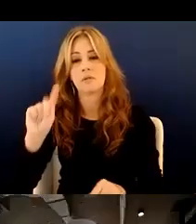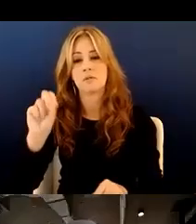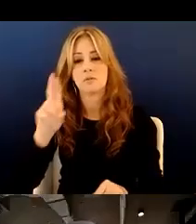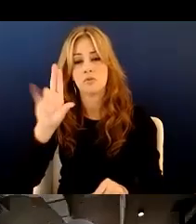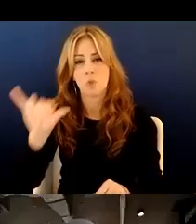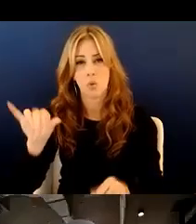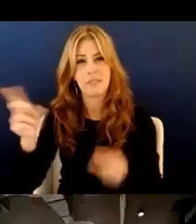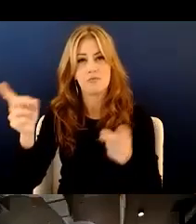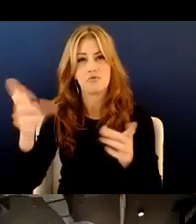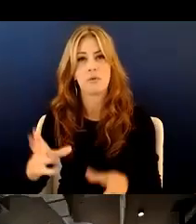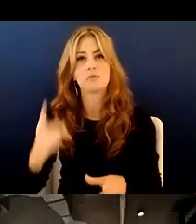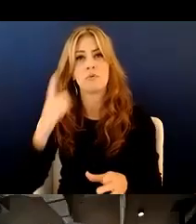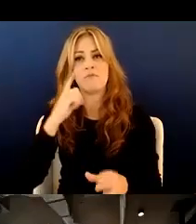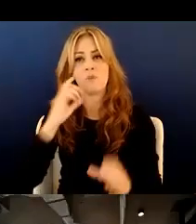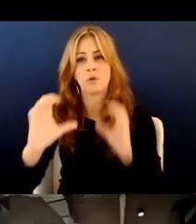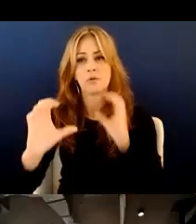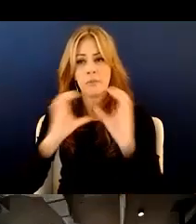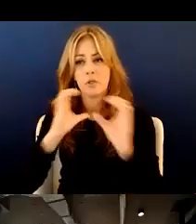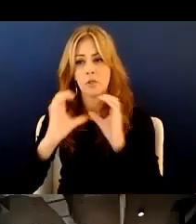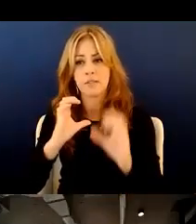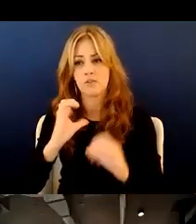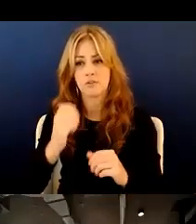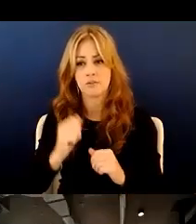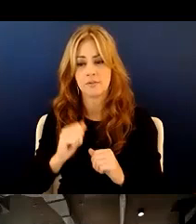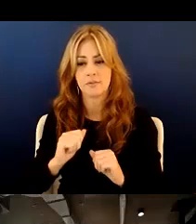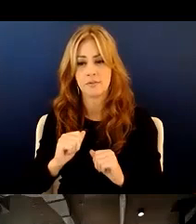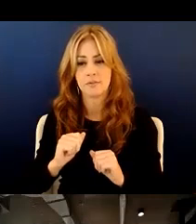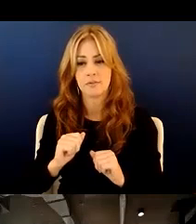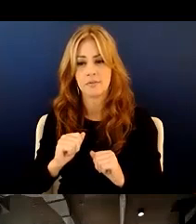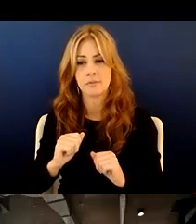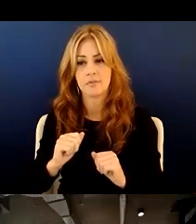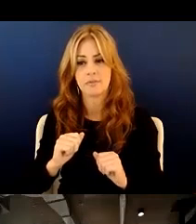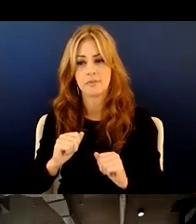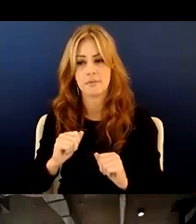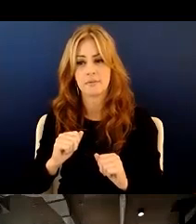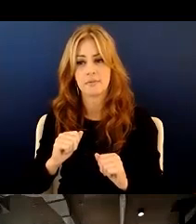of Communications, who better situated to